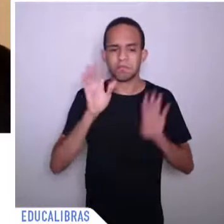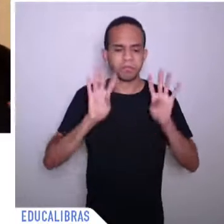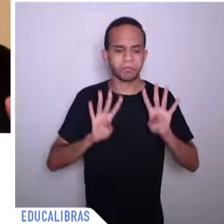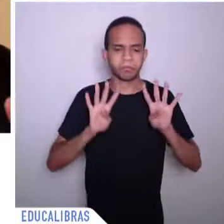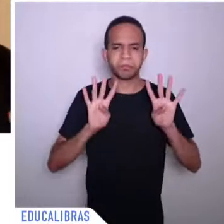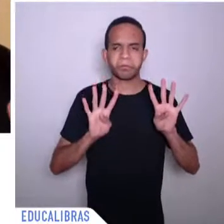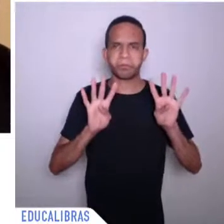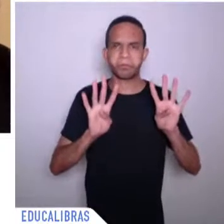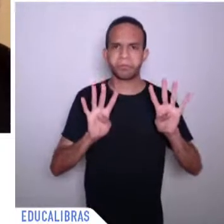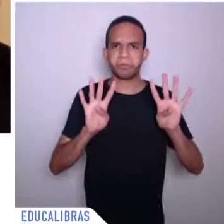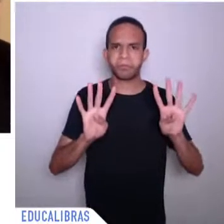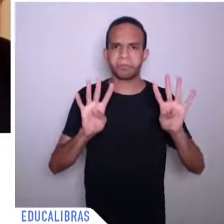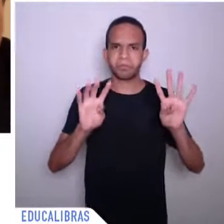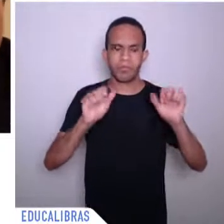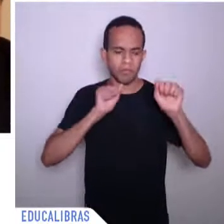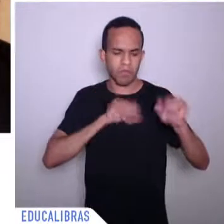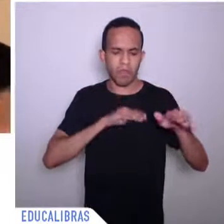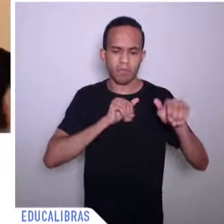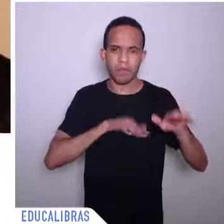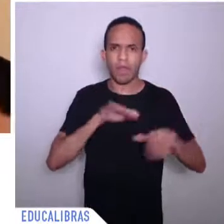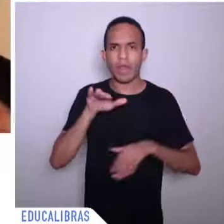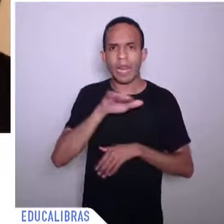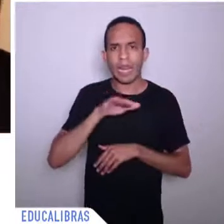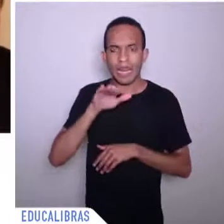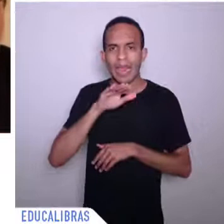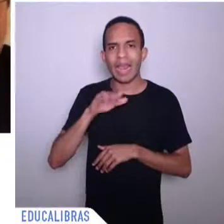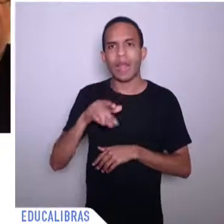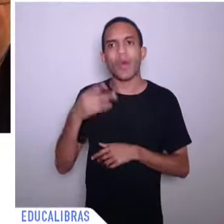Remember 2013 in Brazil,